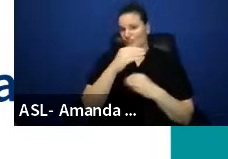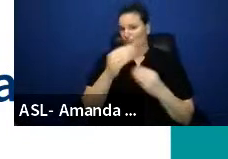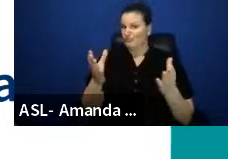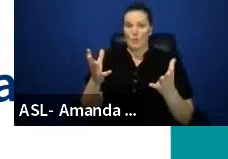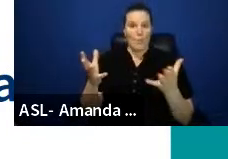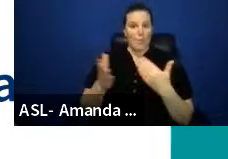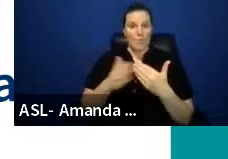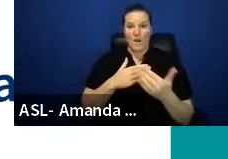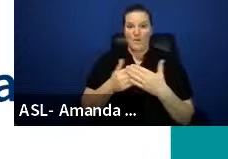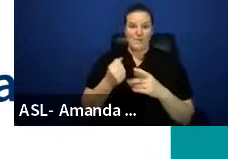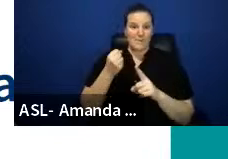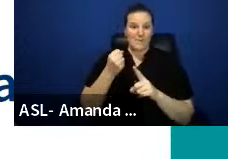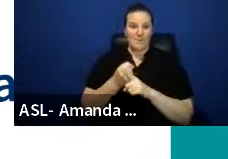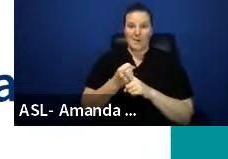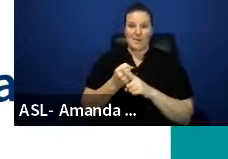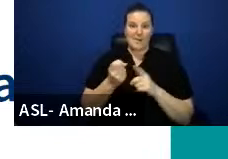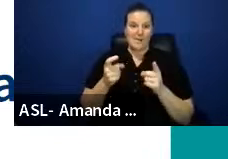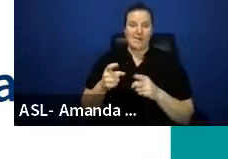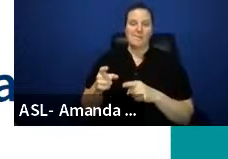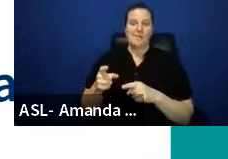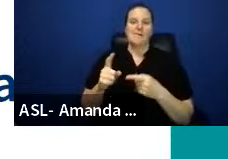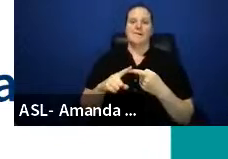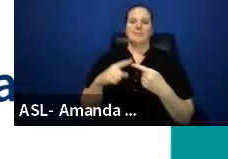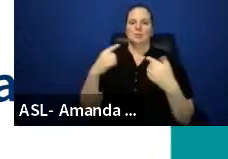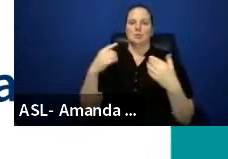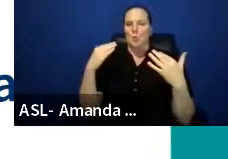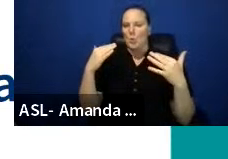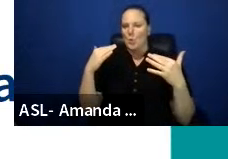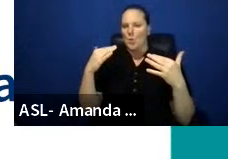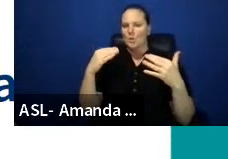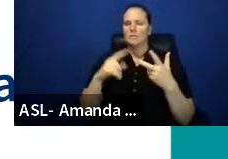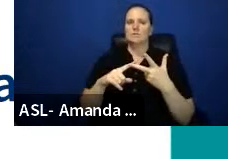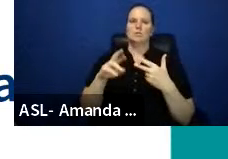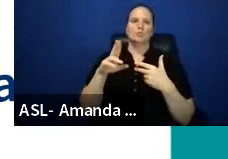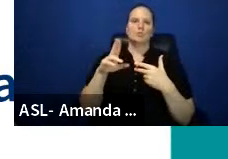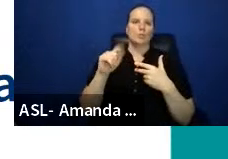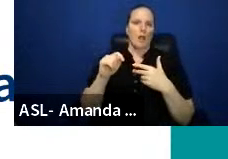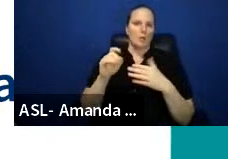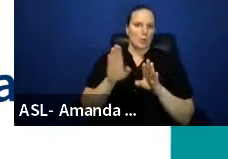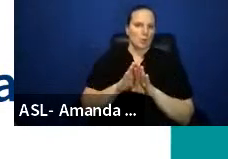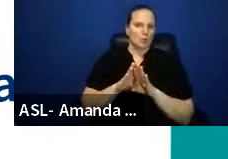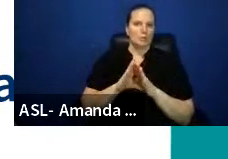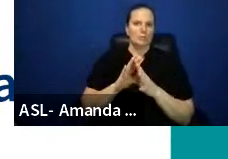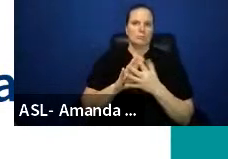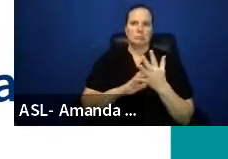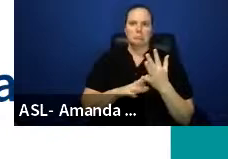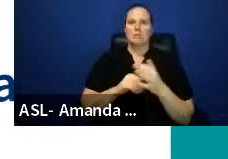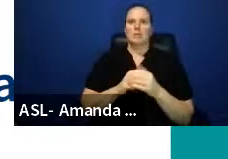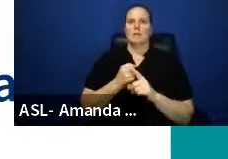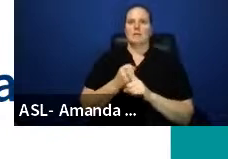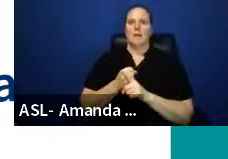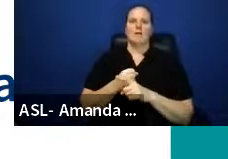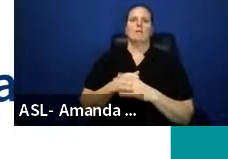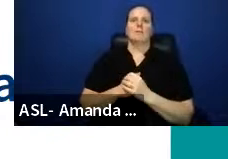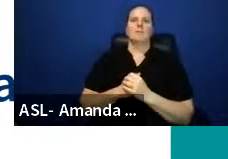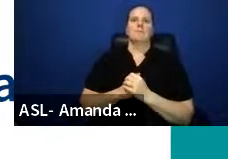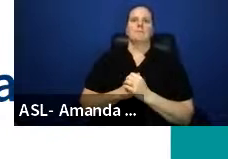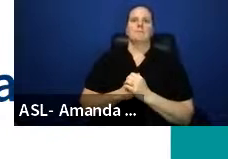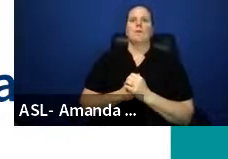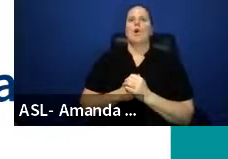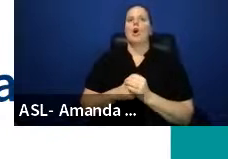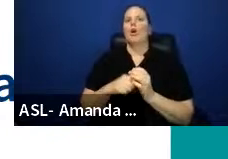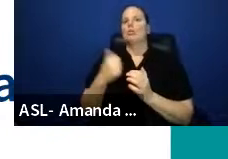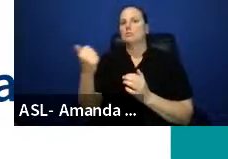whatever potential impacts there could be, such as noise issues, route closures, impacts to the